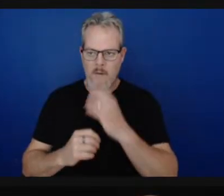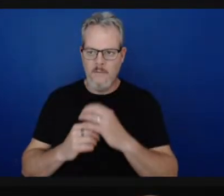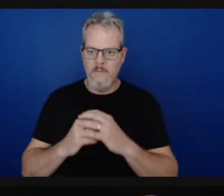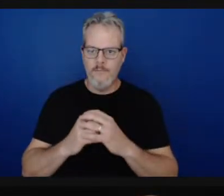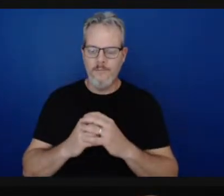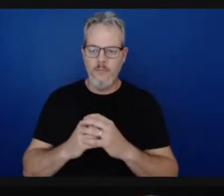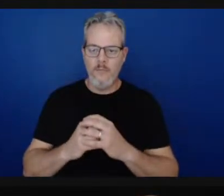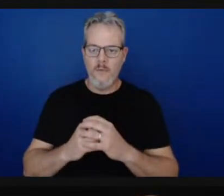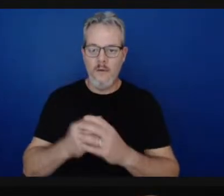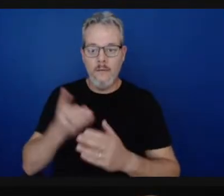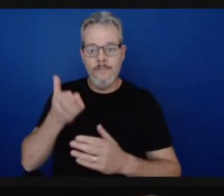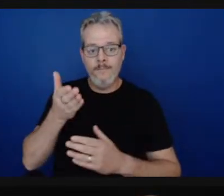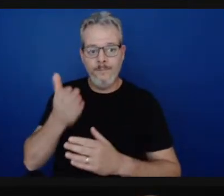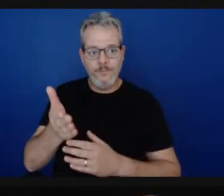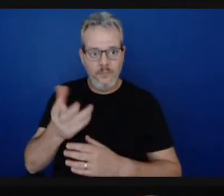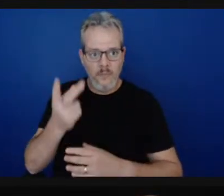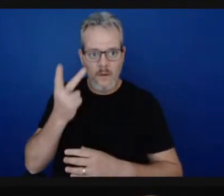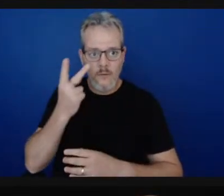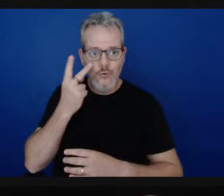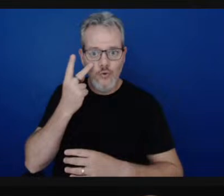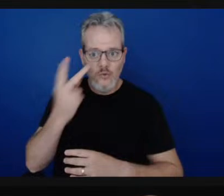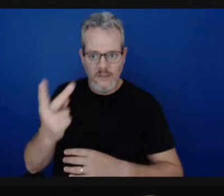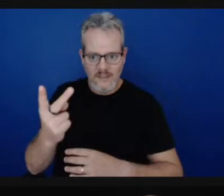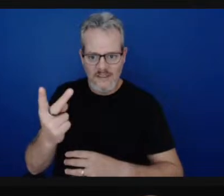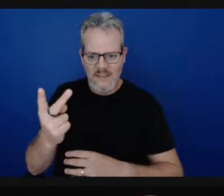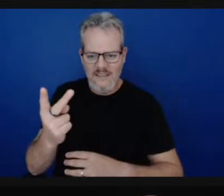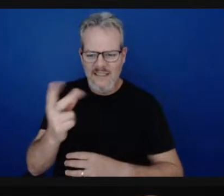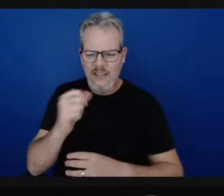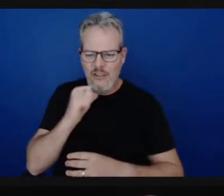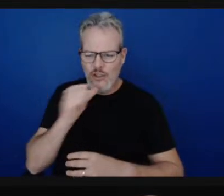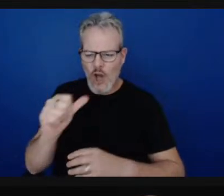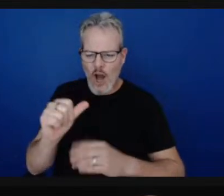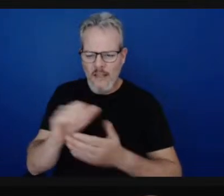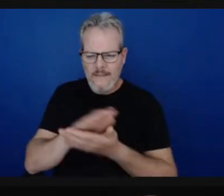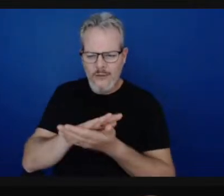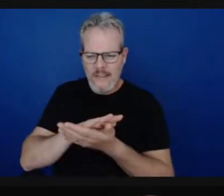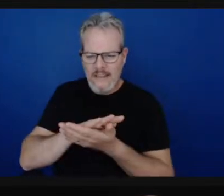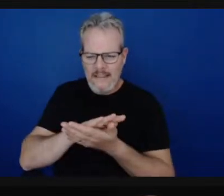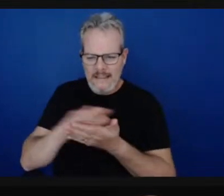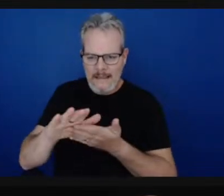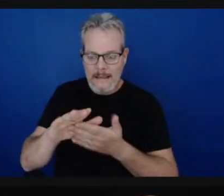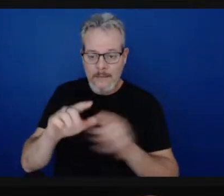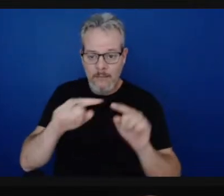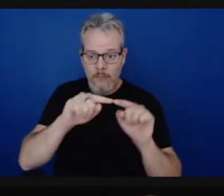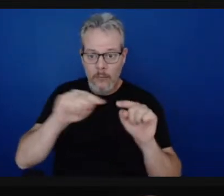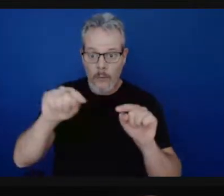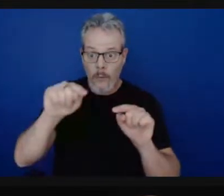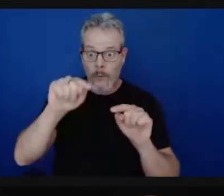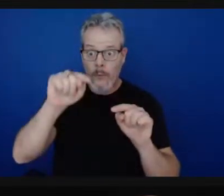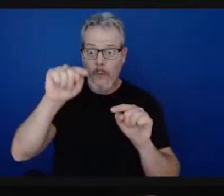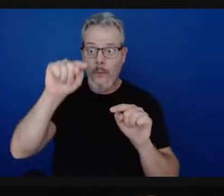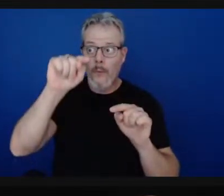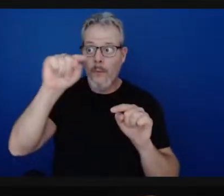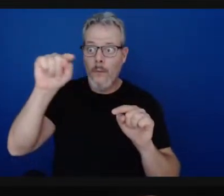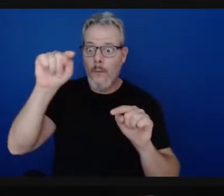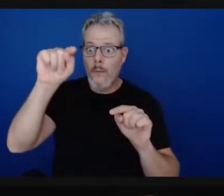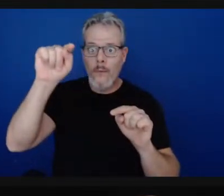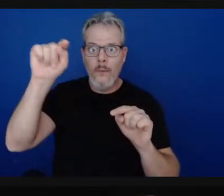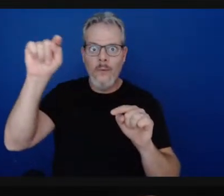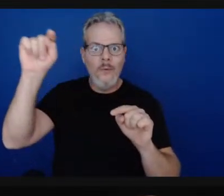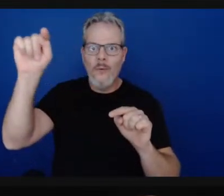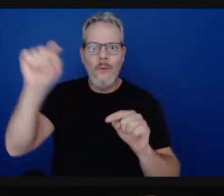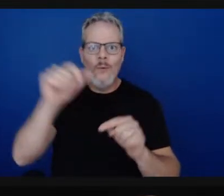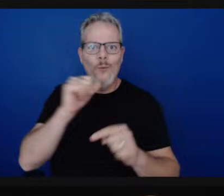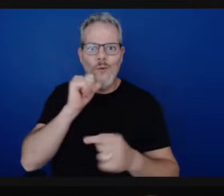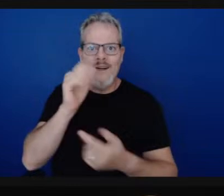And here you see also not quite as clean. We do see the pulses, but never quite stops. And that's likely